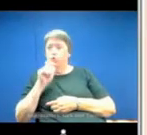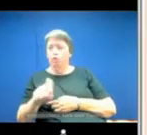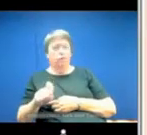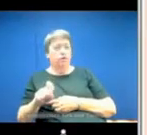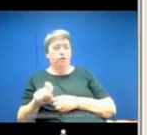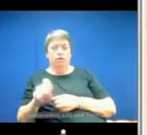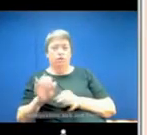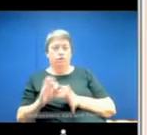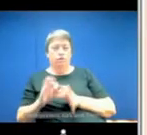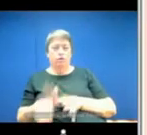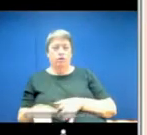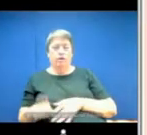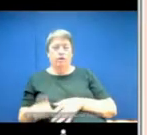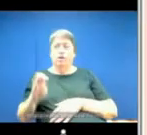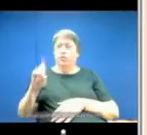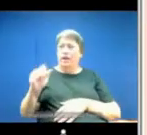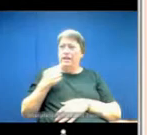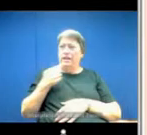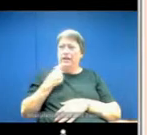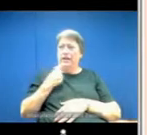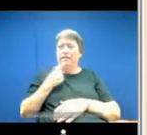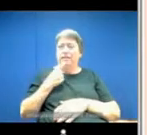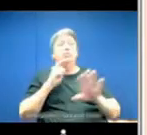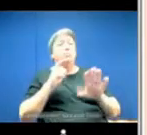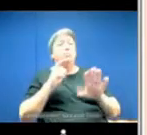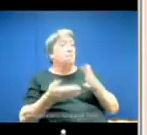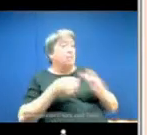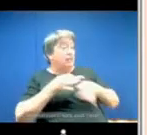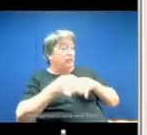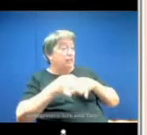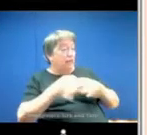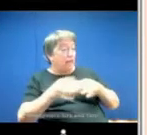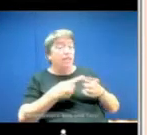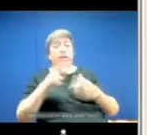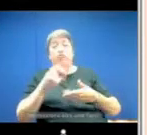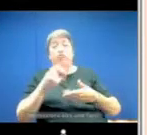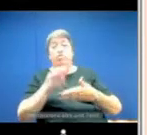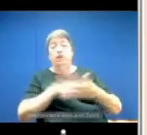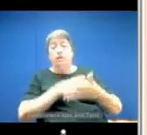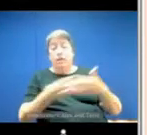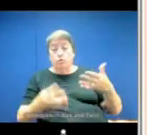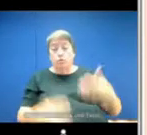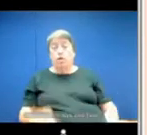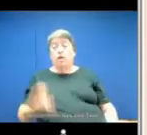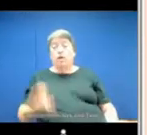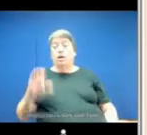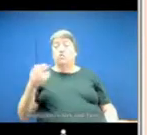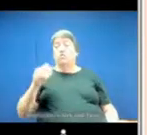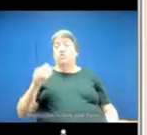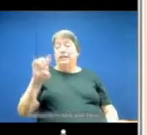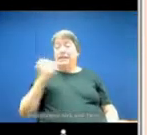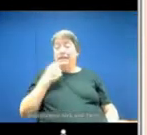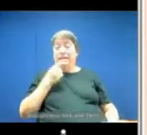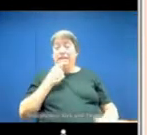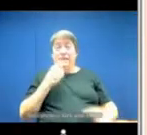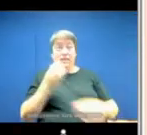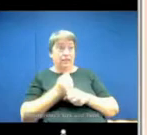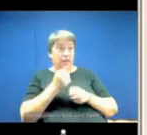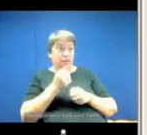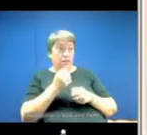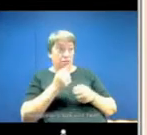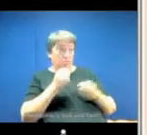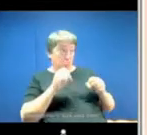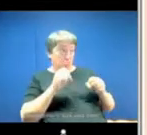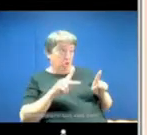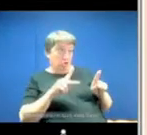Brenda, kindly explain and reschedule the deposition. Christine, get consent from all the interpreters on